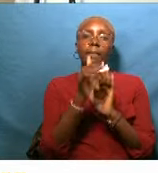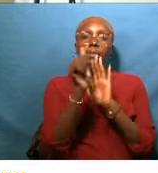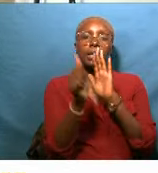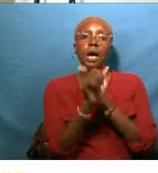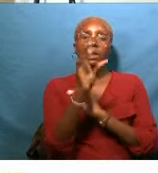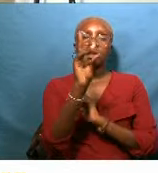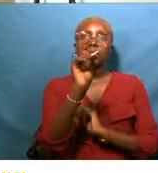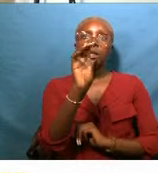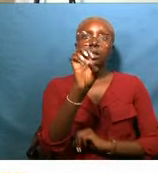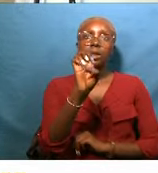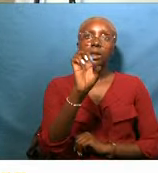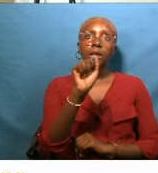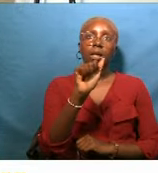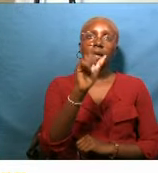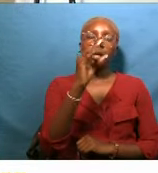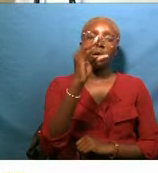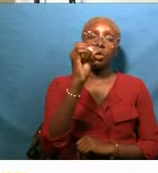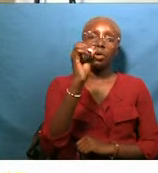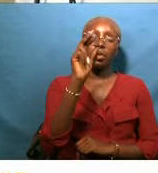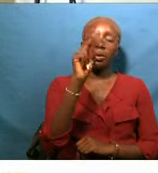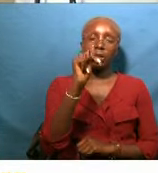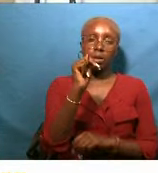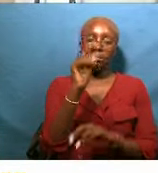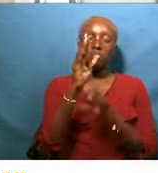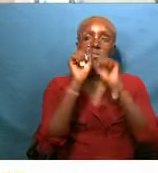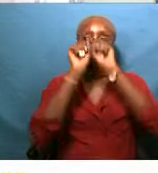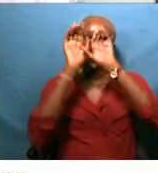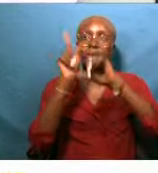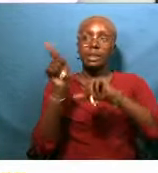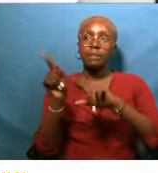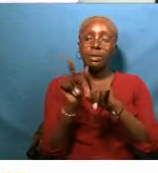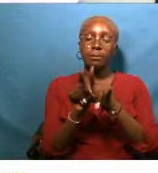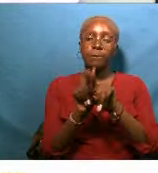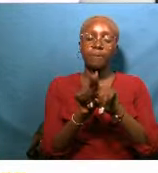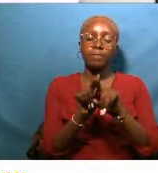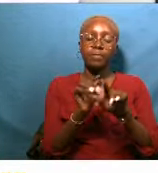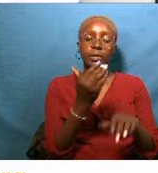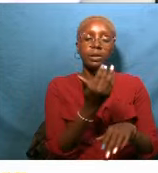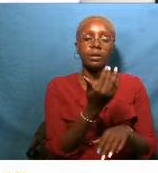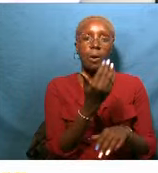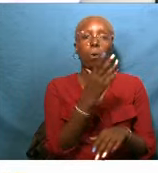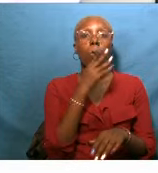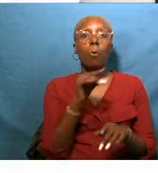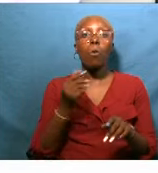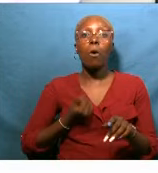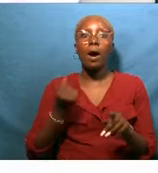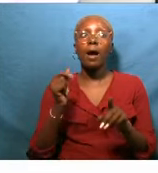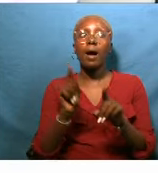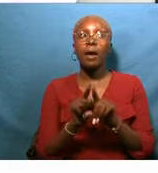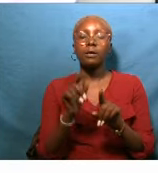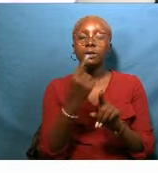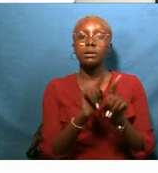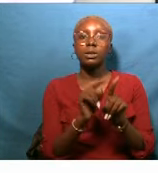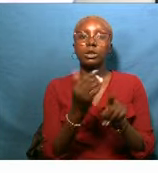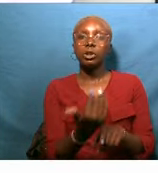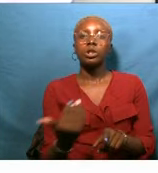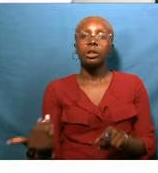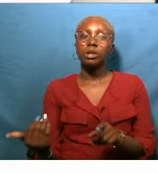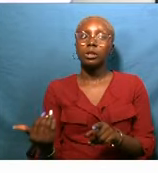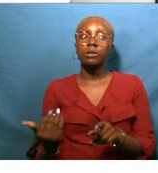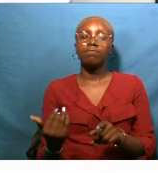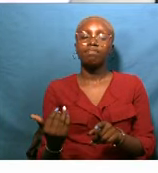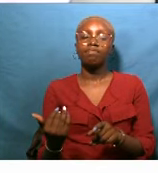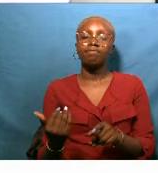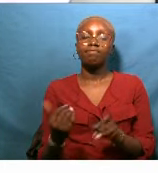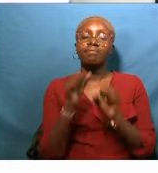Cathedral Archdeaconry. Bless him and Celine and their children. Bless their going out and their coming in. Bless